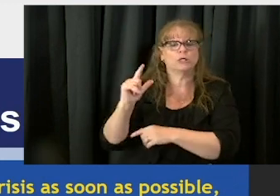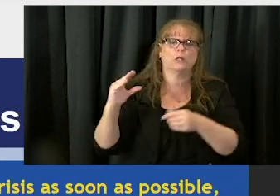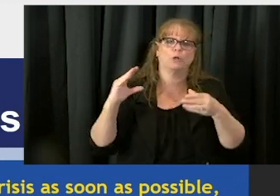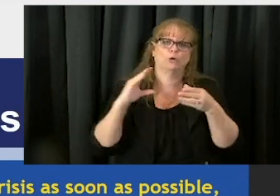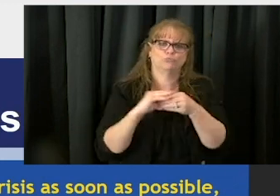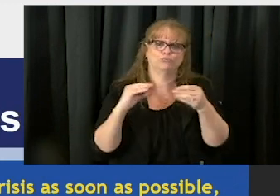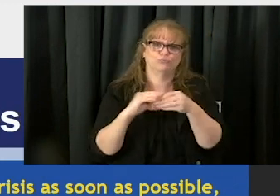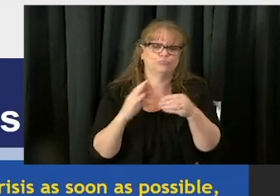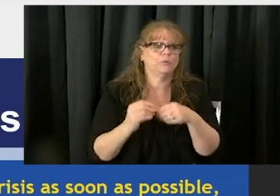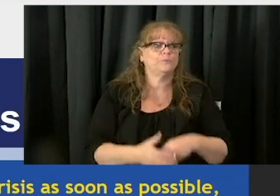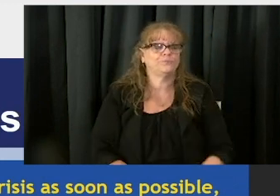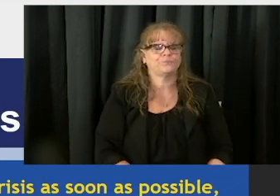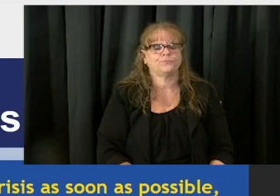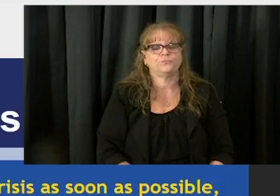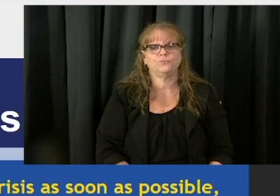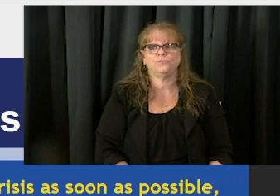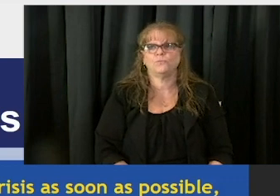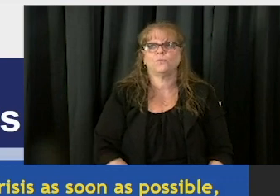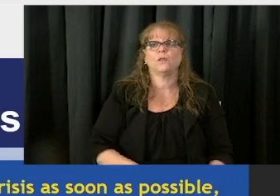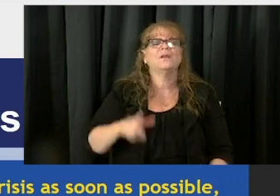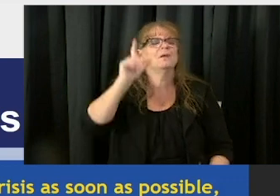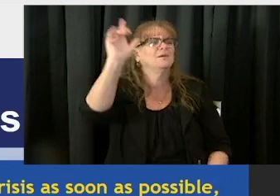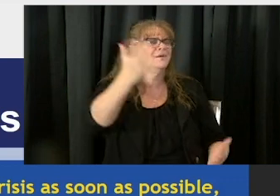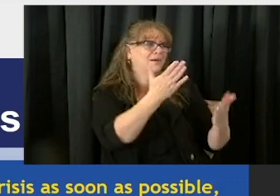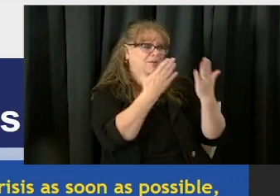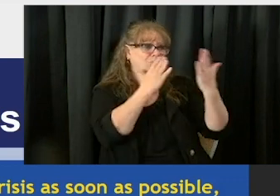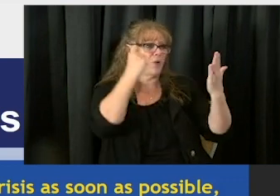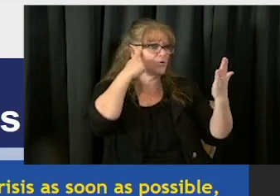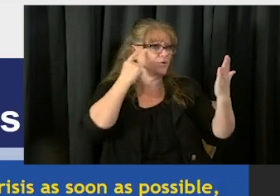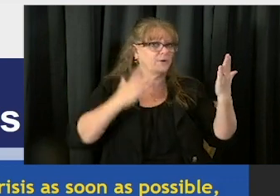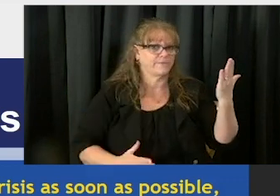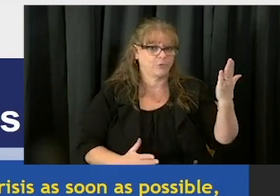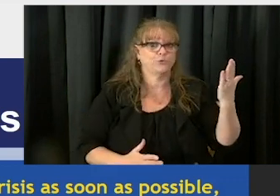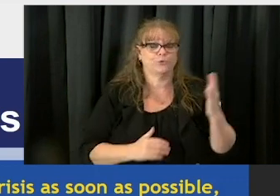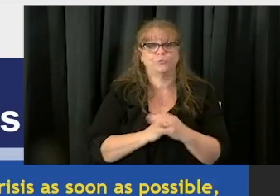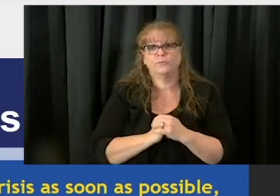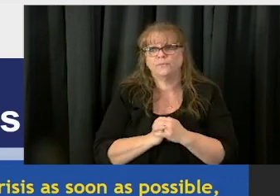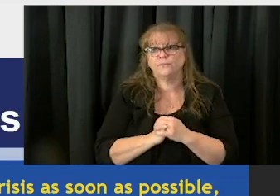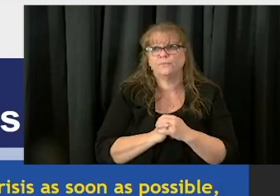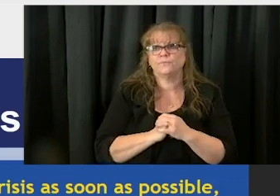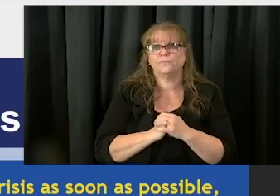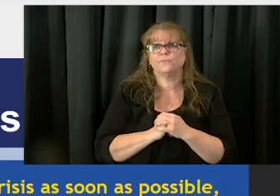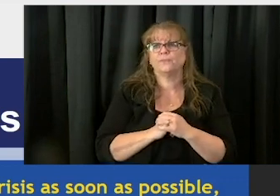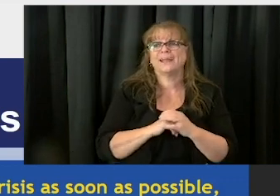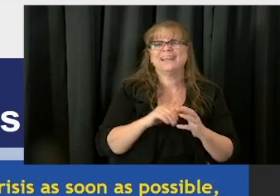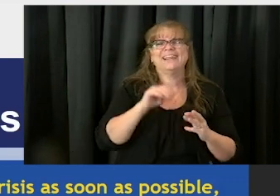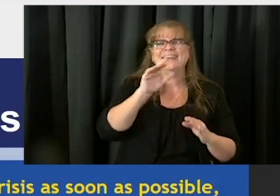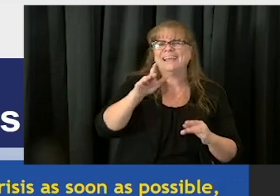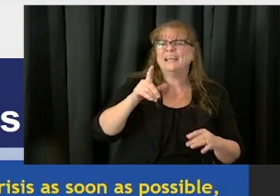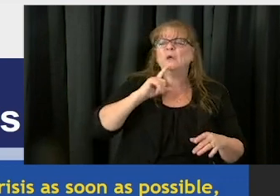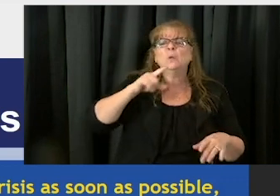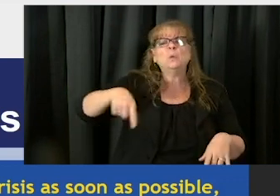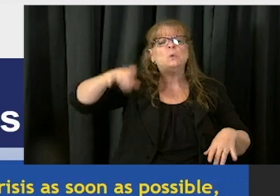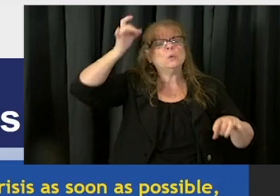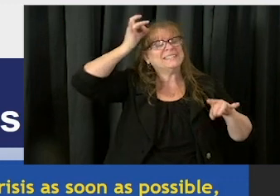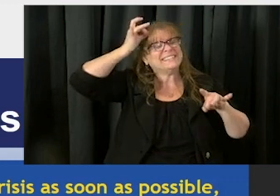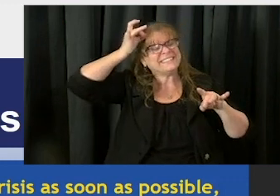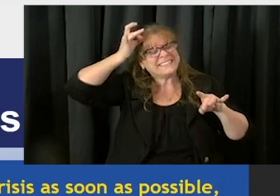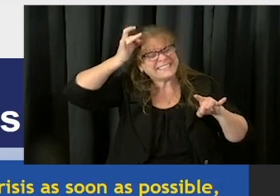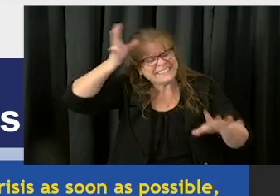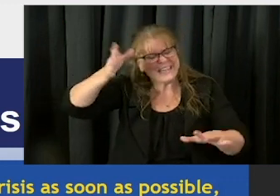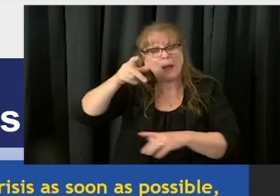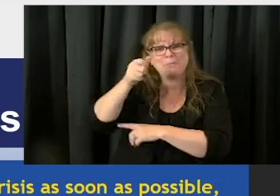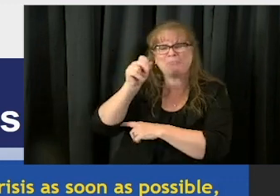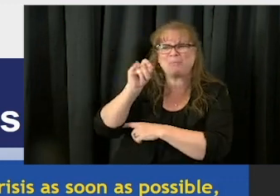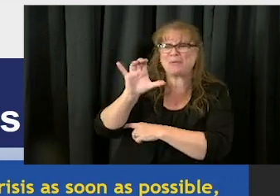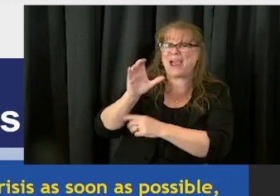with us, and Colorado residents have made sacrifices and endured a lot. But today, there's hope on the horizon. I'm so thrilled that we